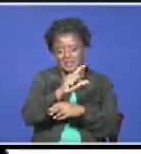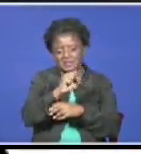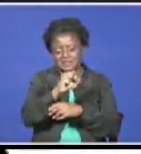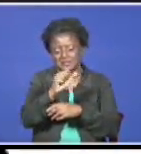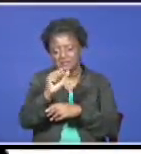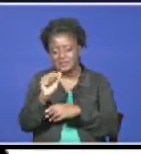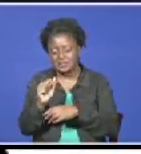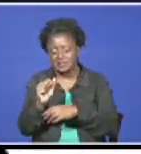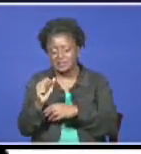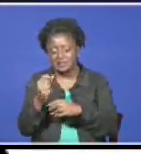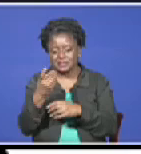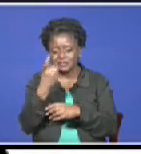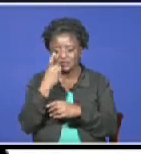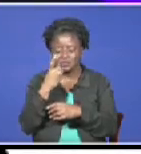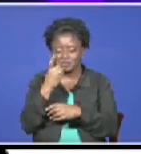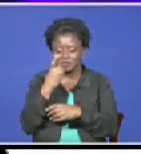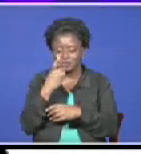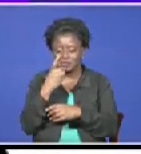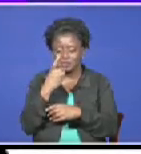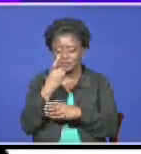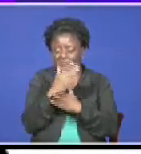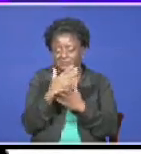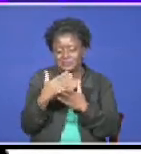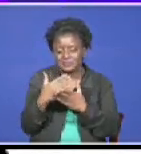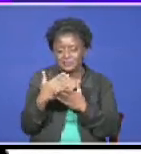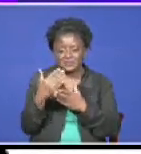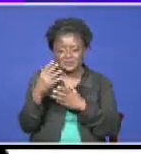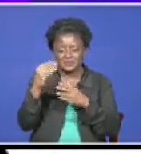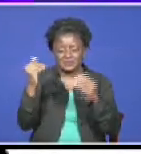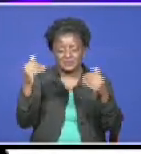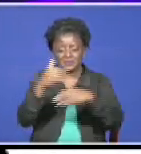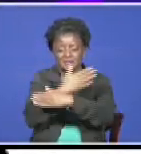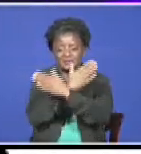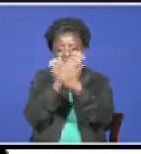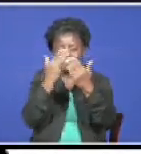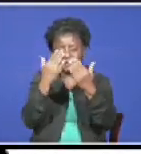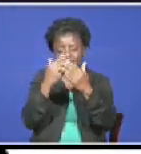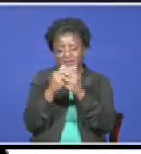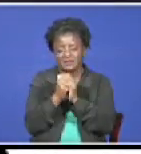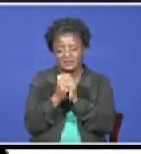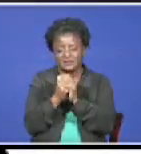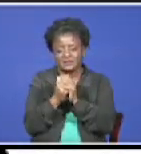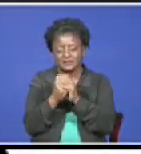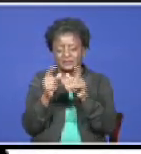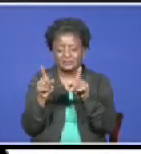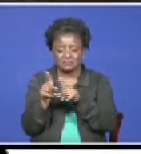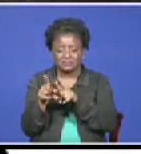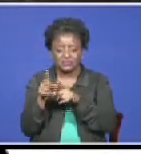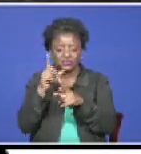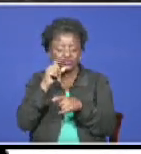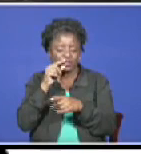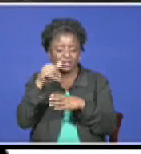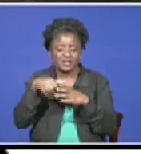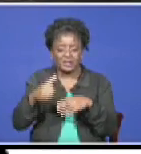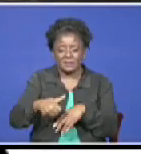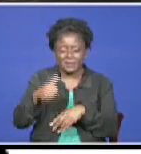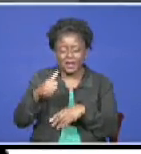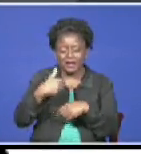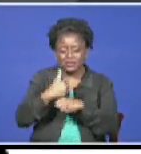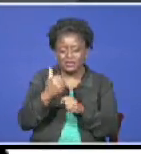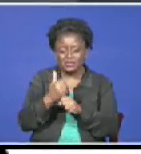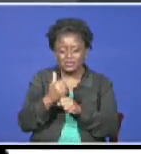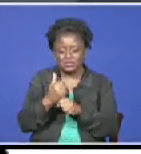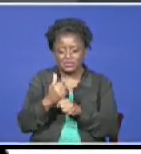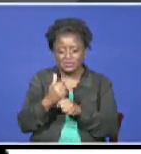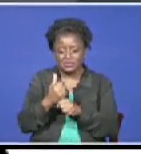Celeste Smith, but the favorites of the night included the chicken in the Bay creations, which was one of a boneless chicken wing with French